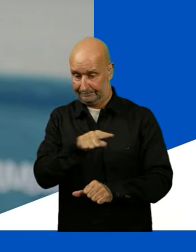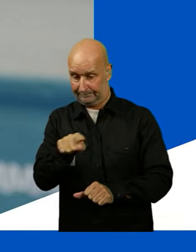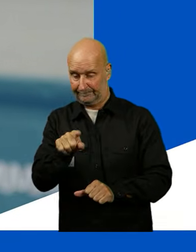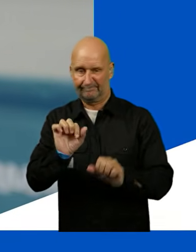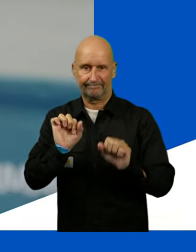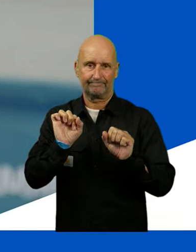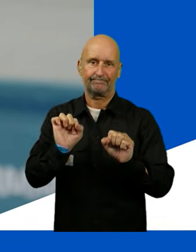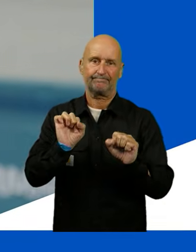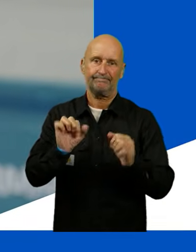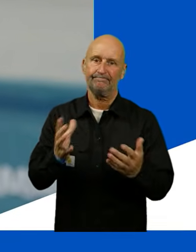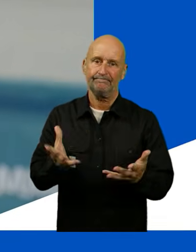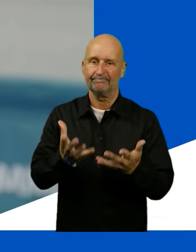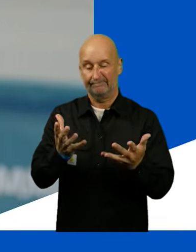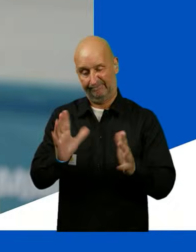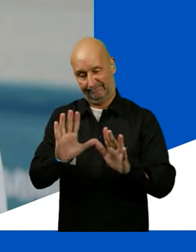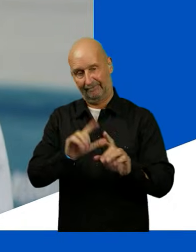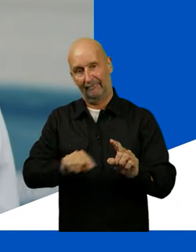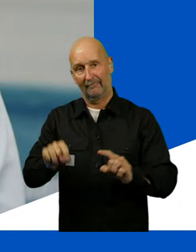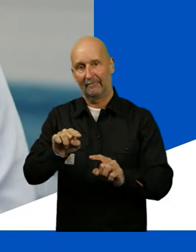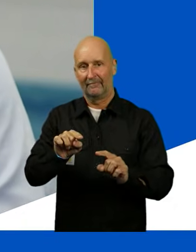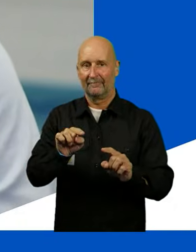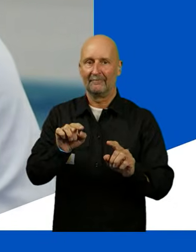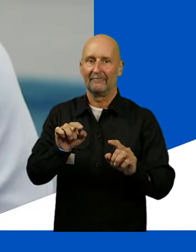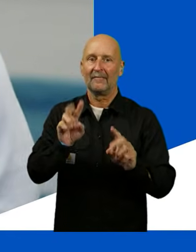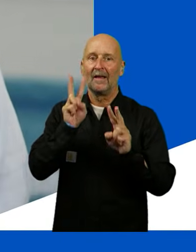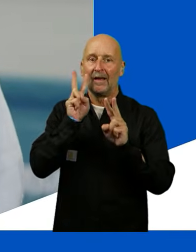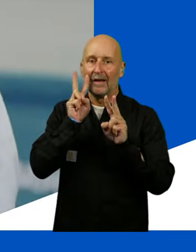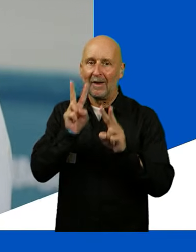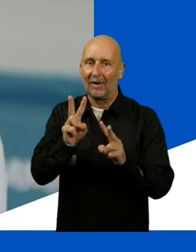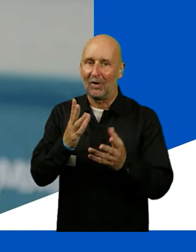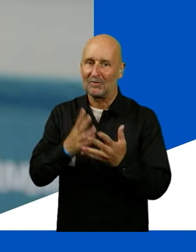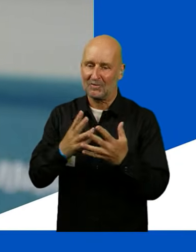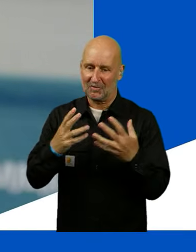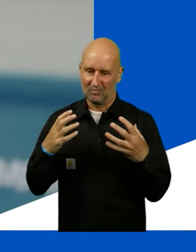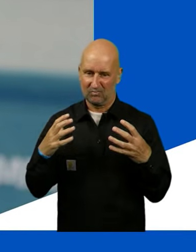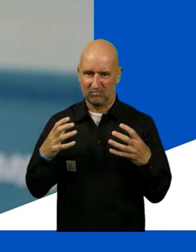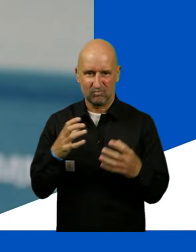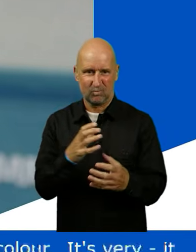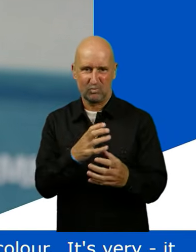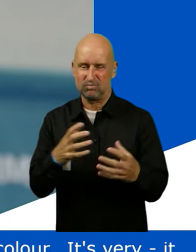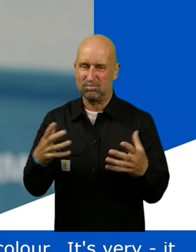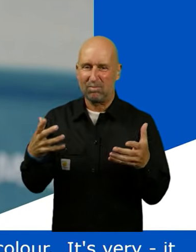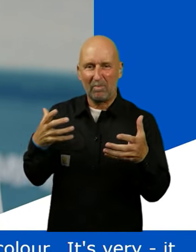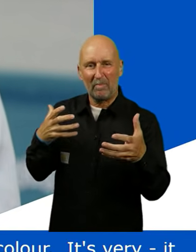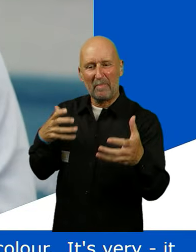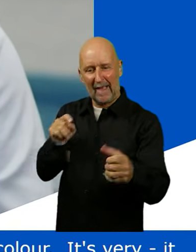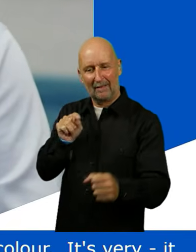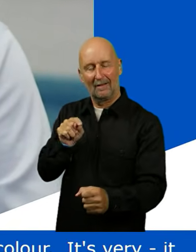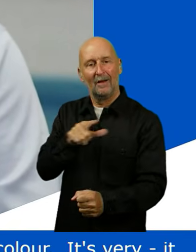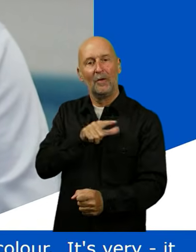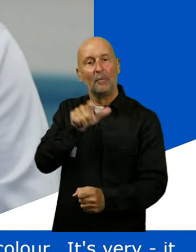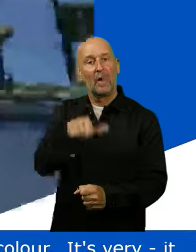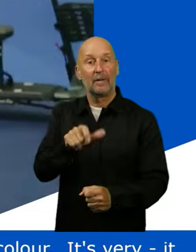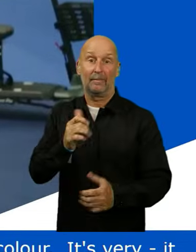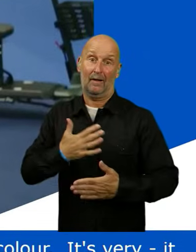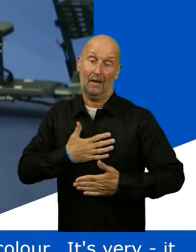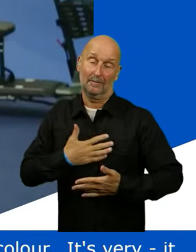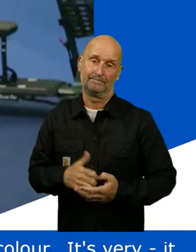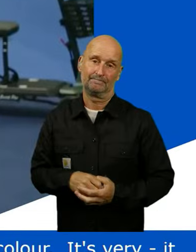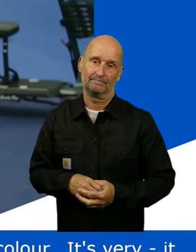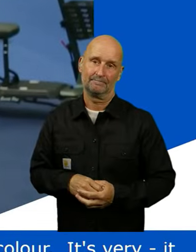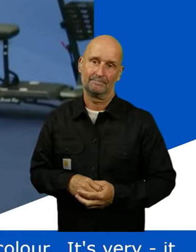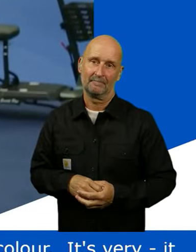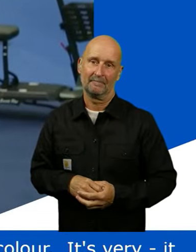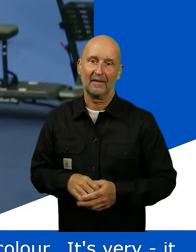very it looks a bit brutish, it looks quite big, but I think people tend to like that. And is that a Henry